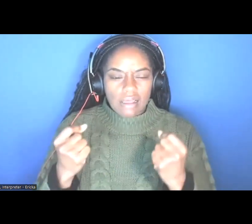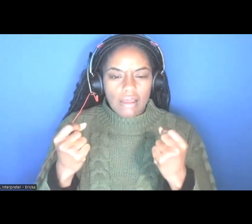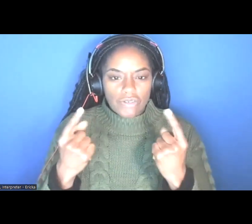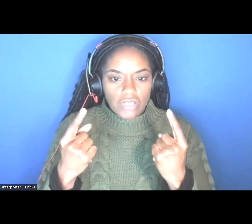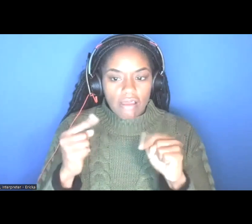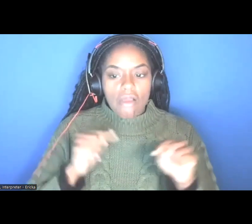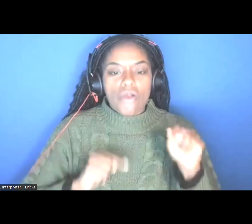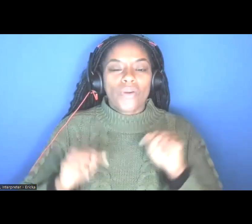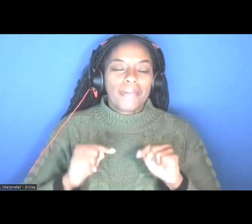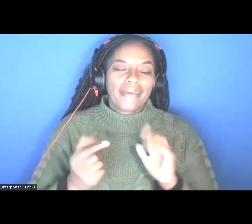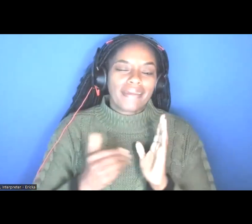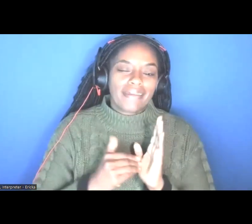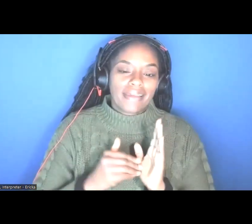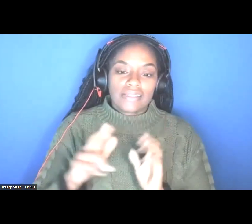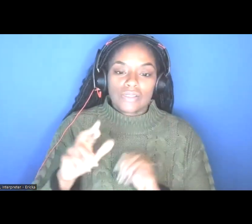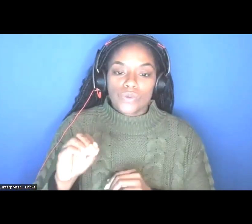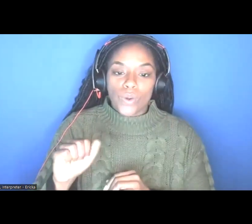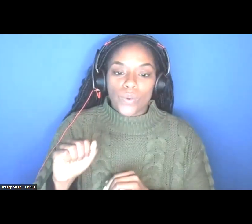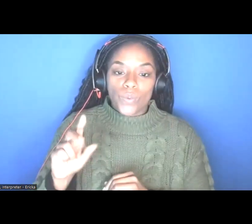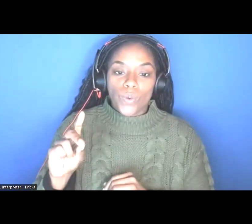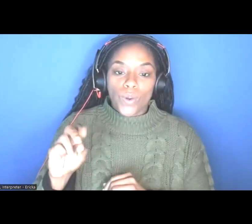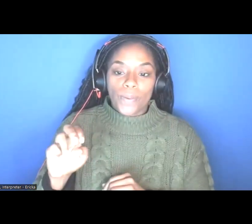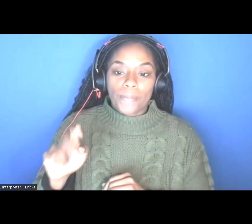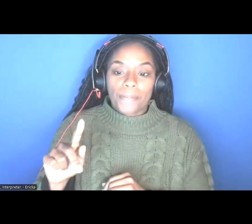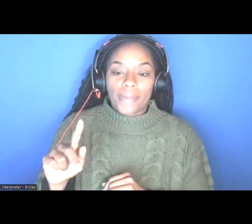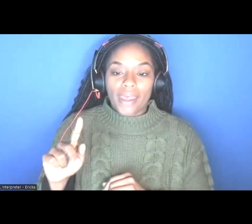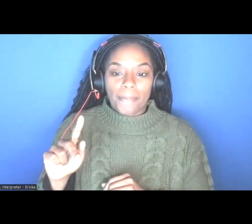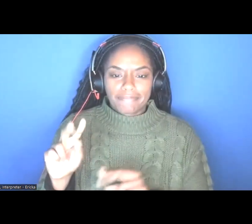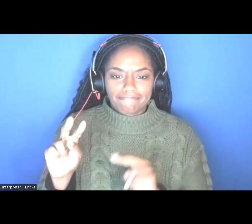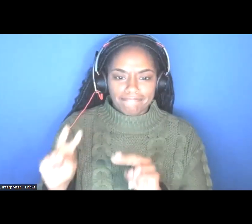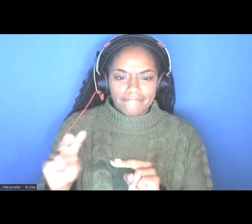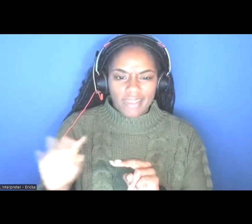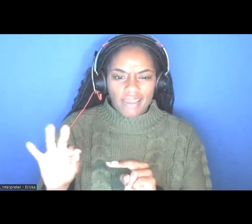a roadmap view as we're looking at these initiatives,